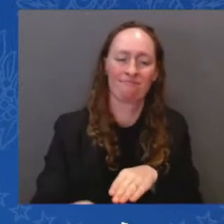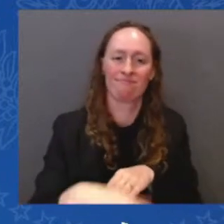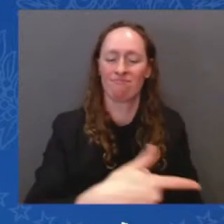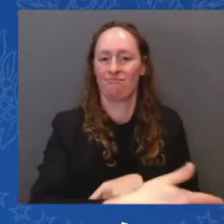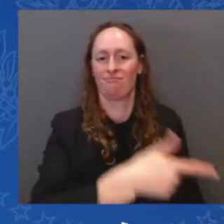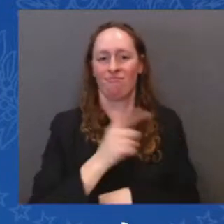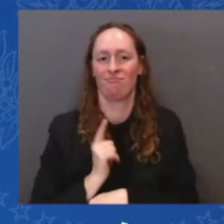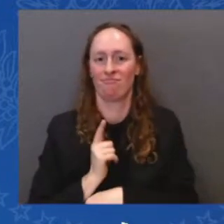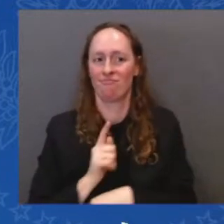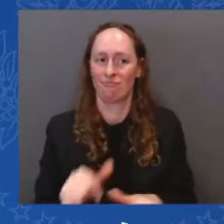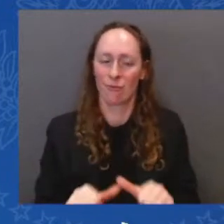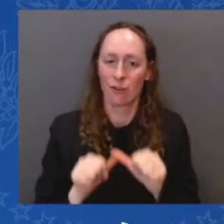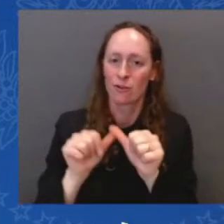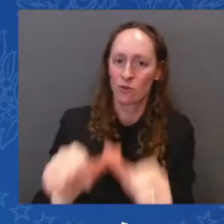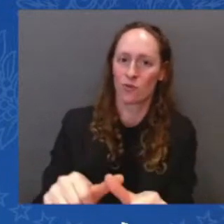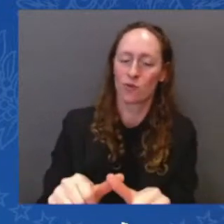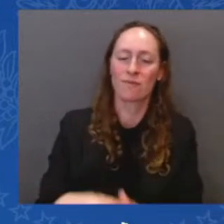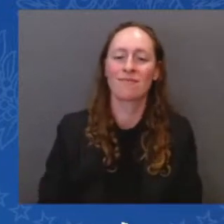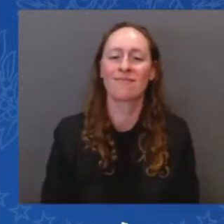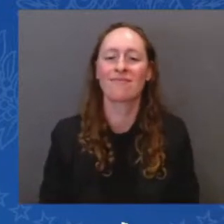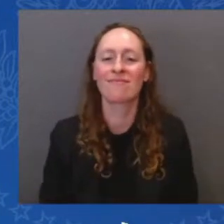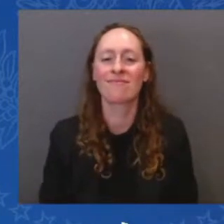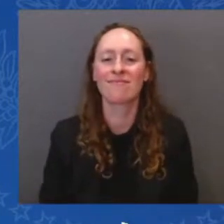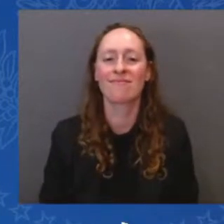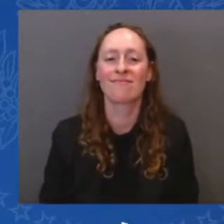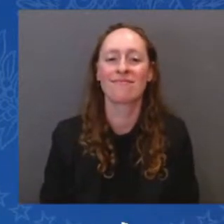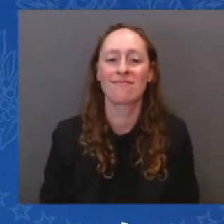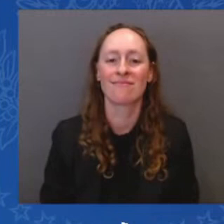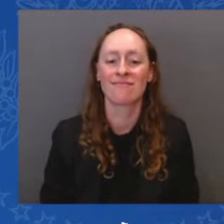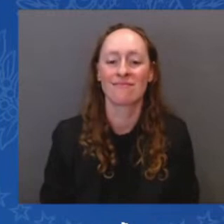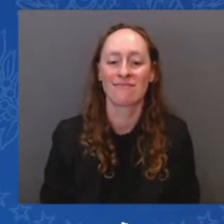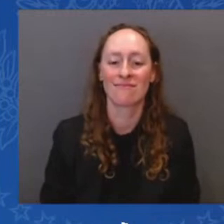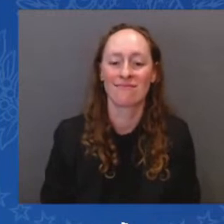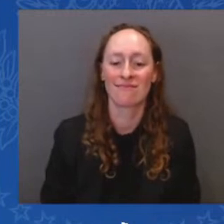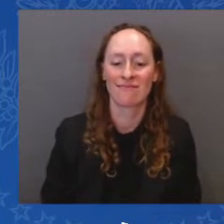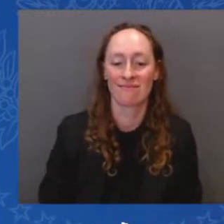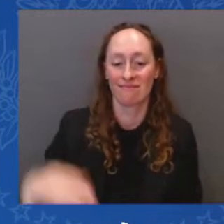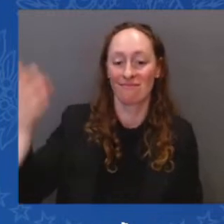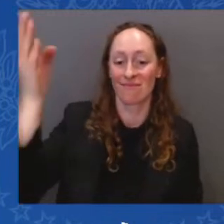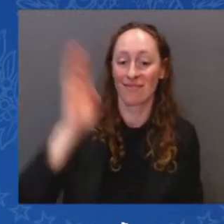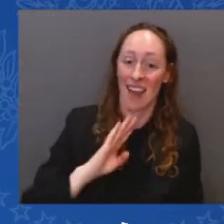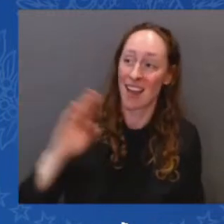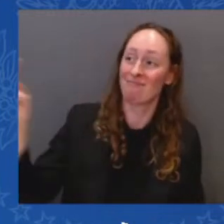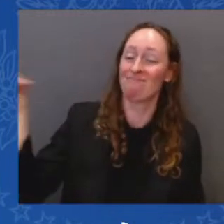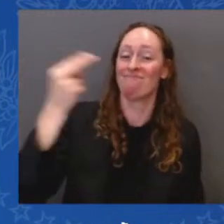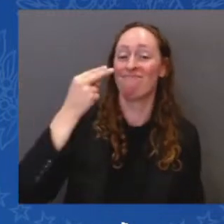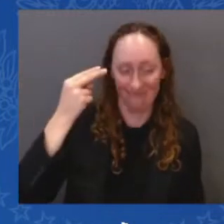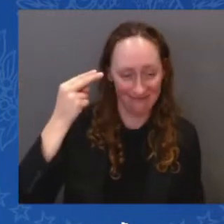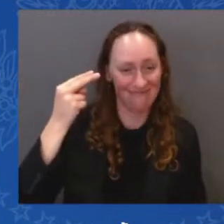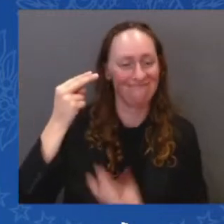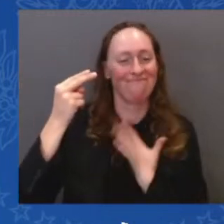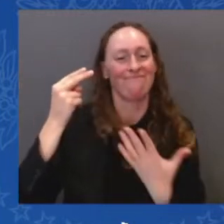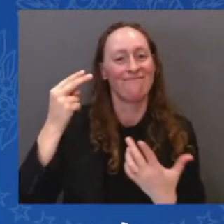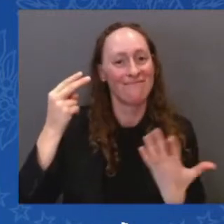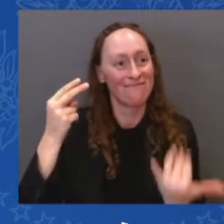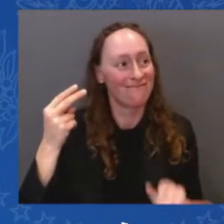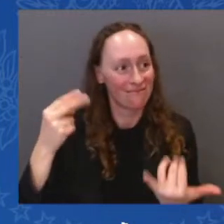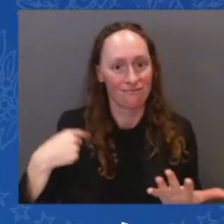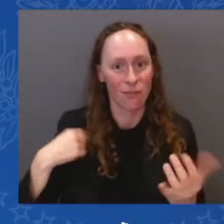God has smiled on me one more time and blessed me with another opportunity well beyond my own